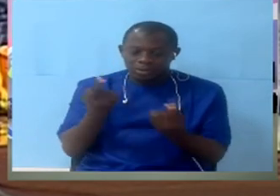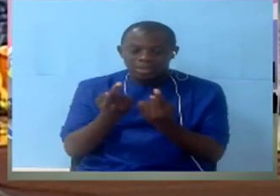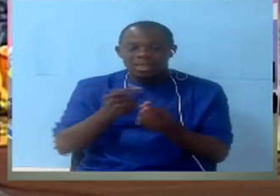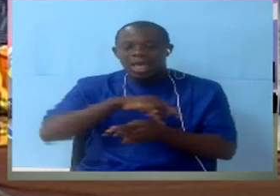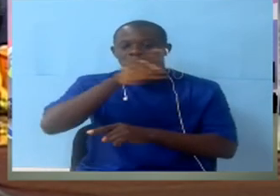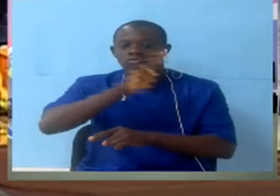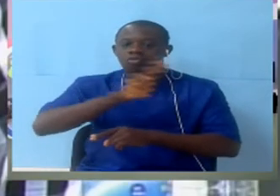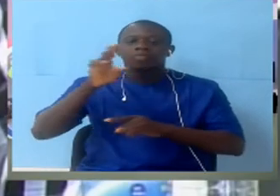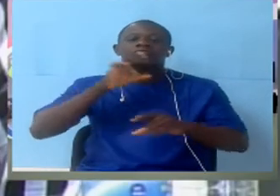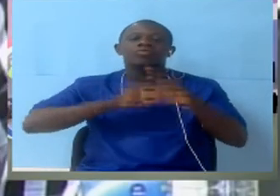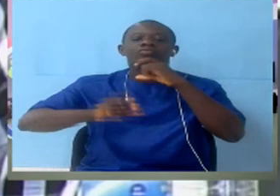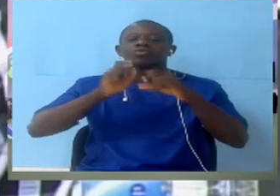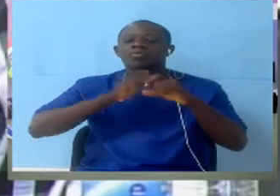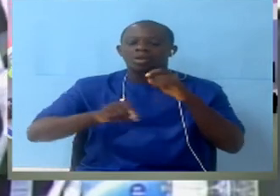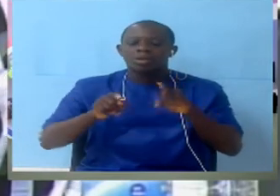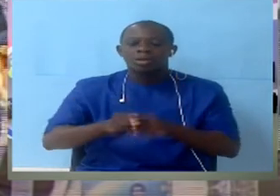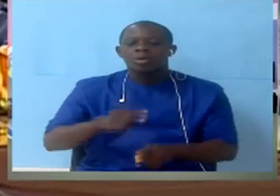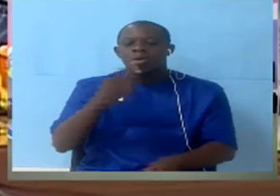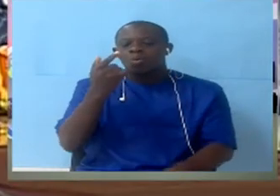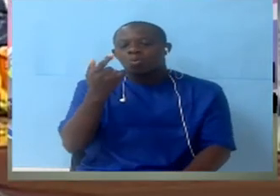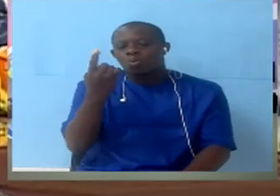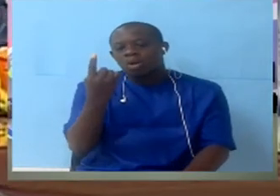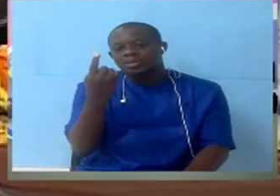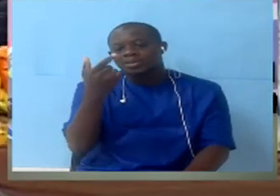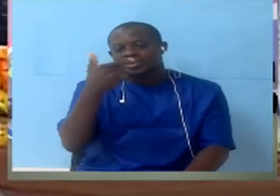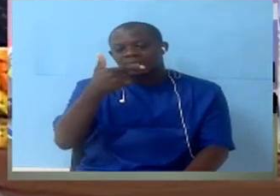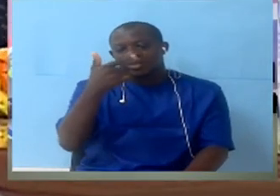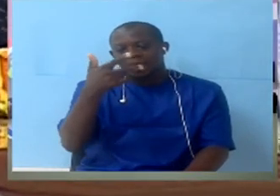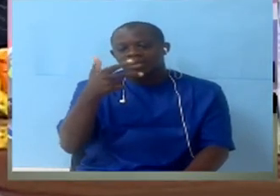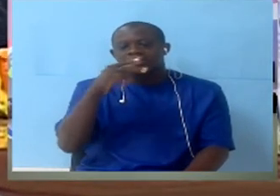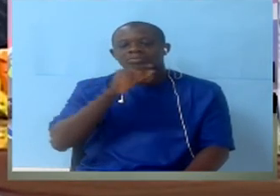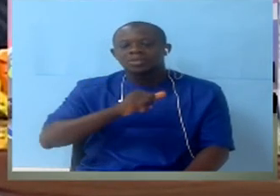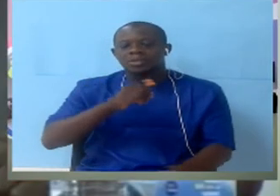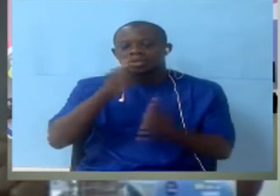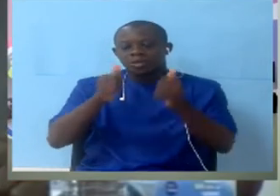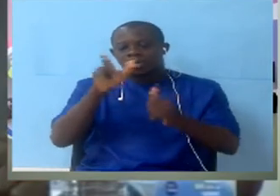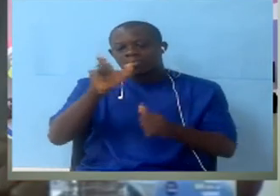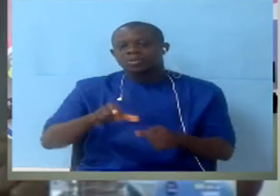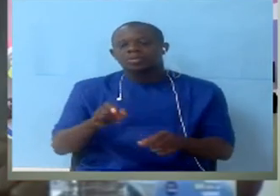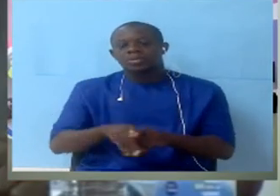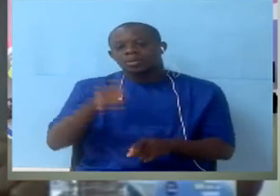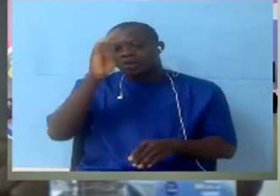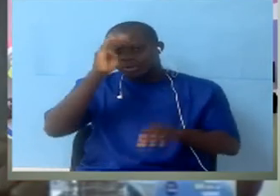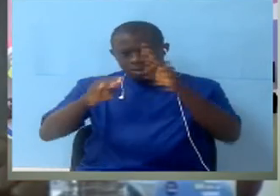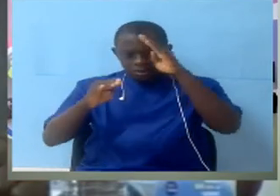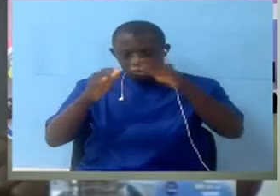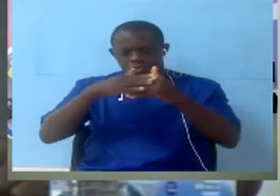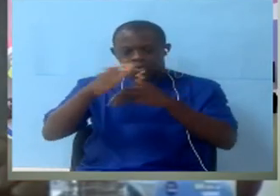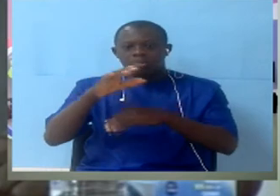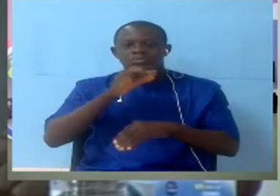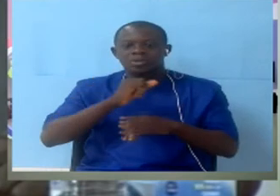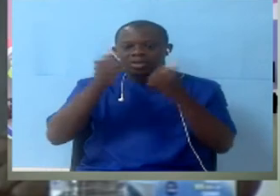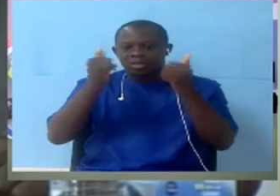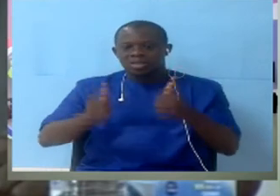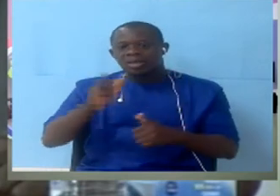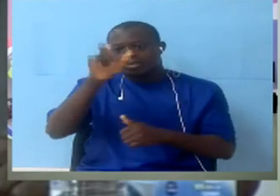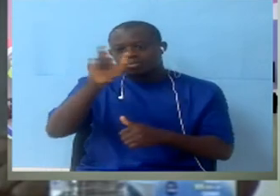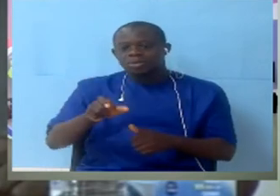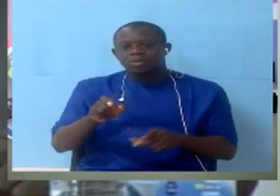unprofessional. Exhibit 178, Mr. Chair. Thank you very much, Councillor. Your request is